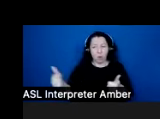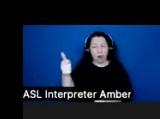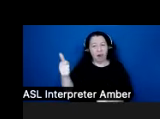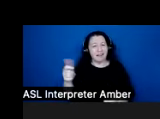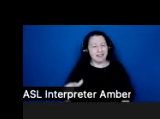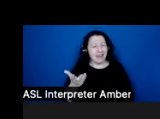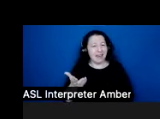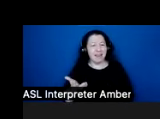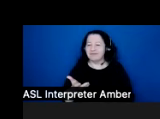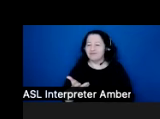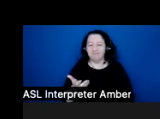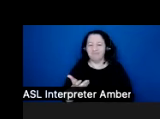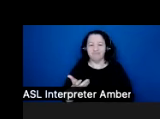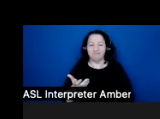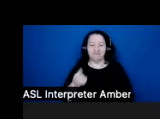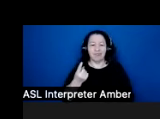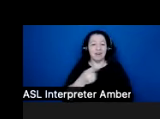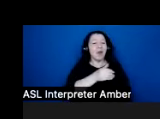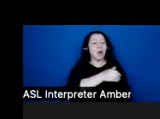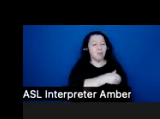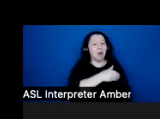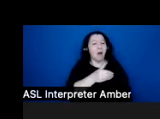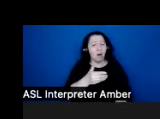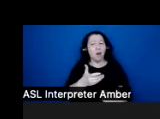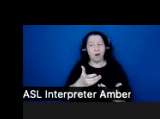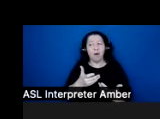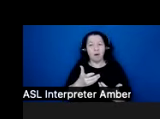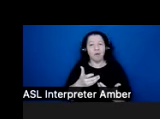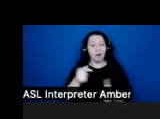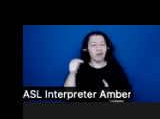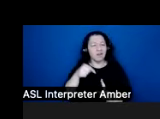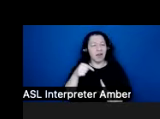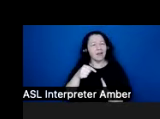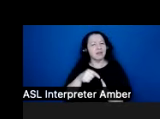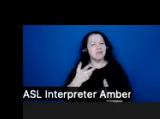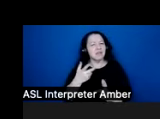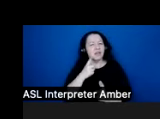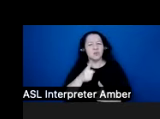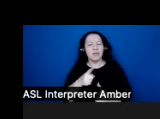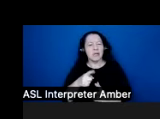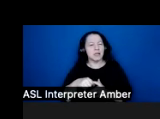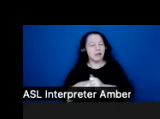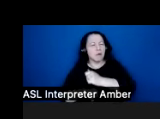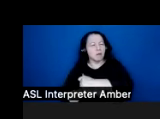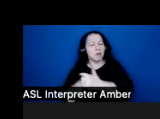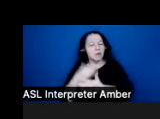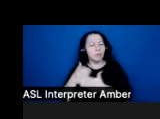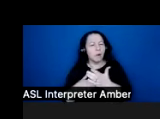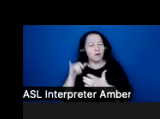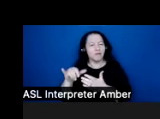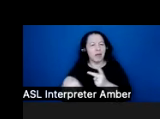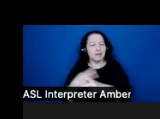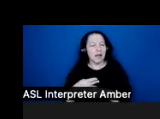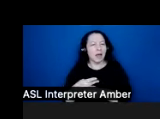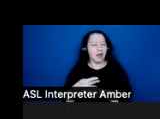that power would be essential to the creation of social norms. I think that sort of, again, is opposite of our Indigenous values,